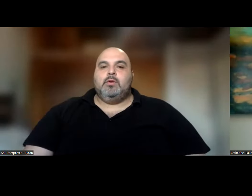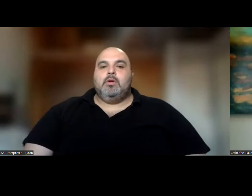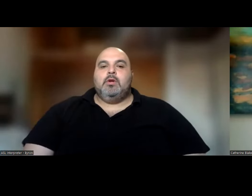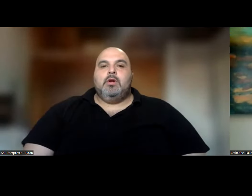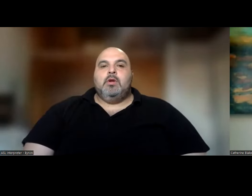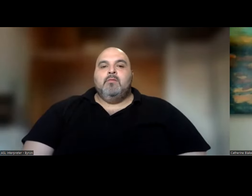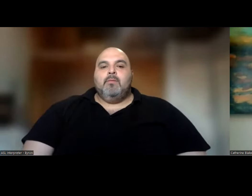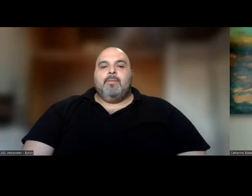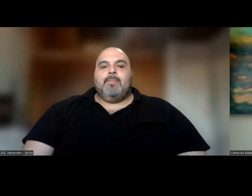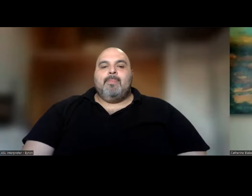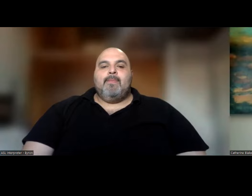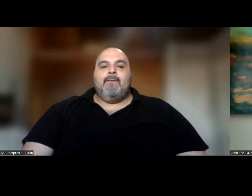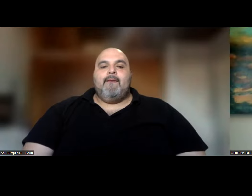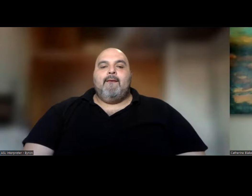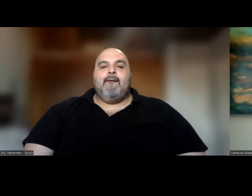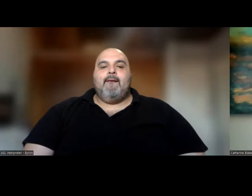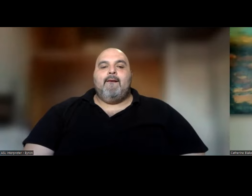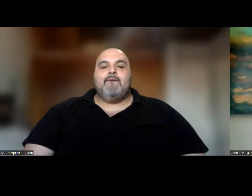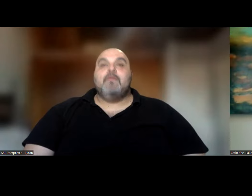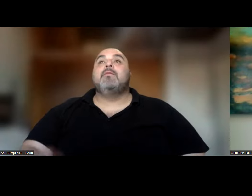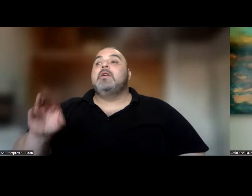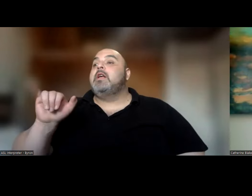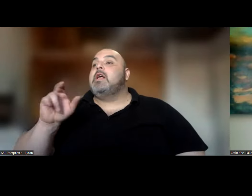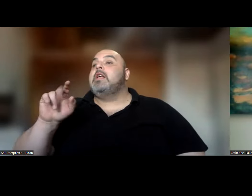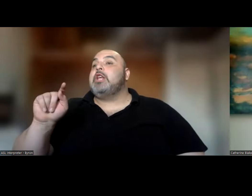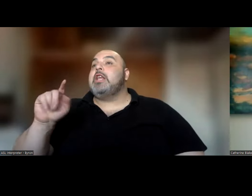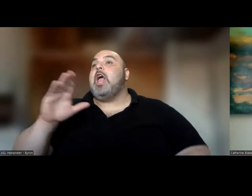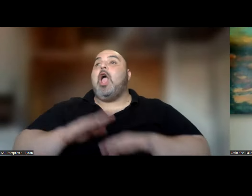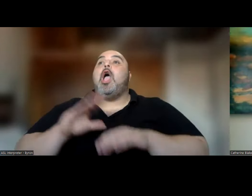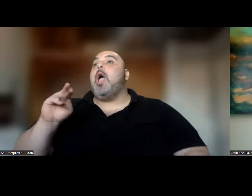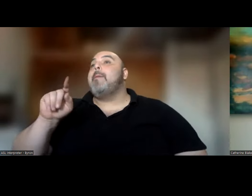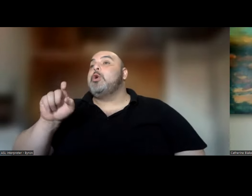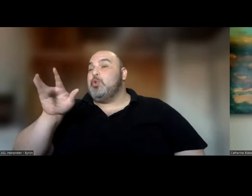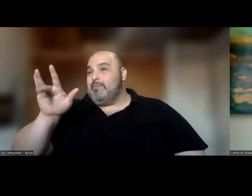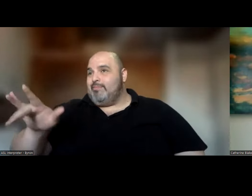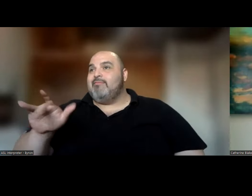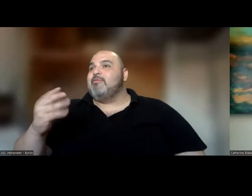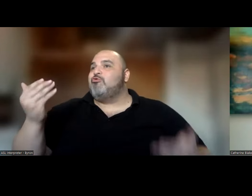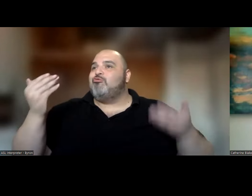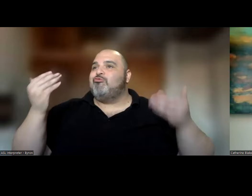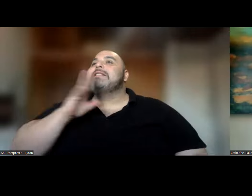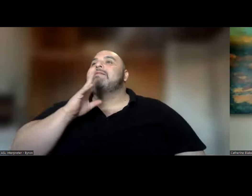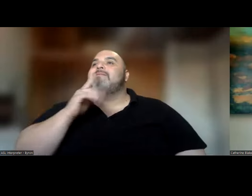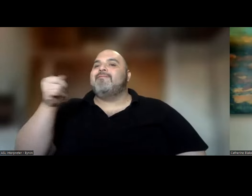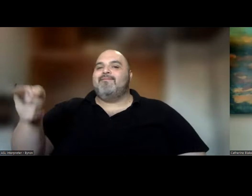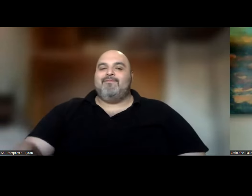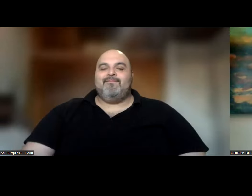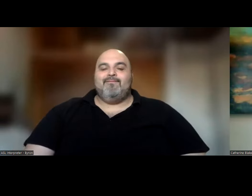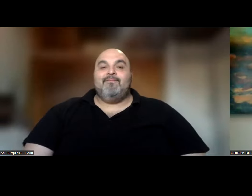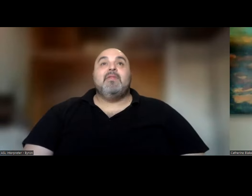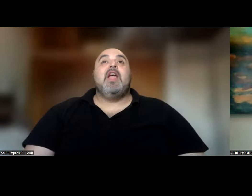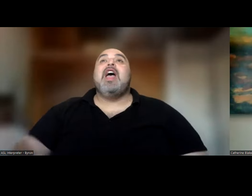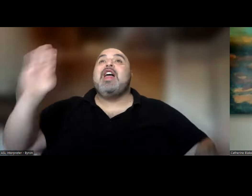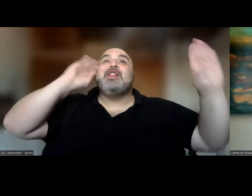Terrific. Janet, I've unmuted your line, so you just press unmute as well, and you can go ahead and ask your question.